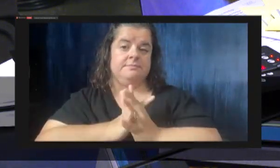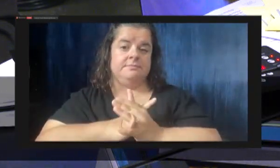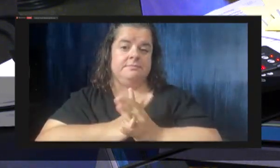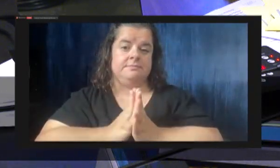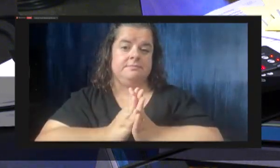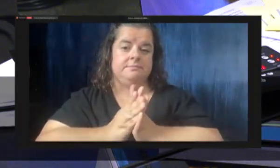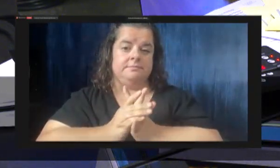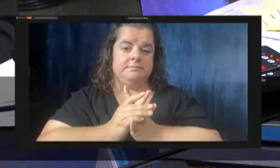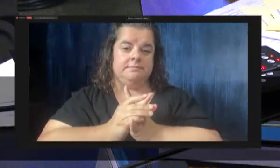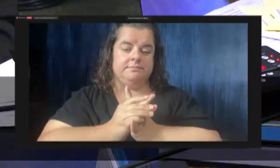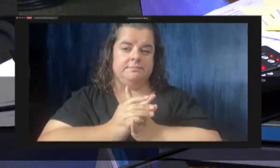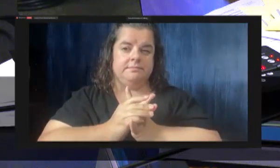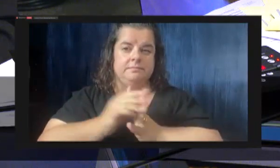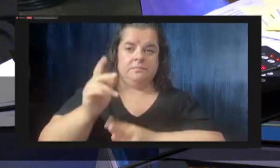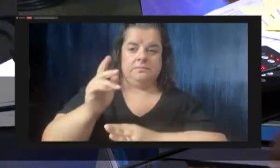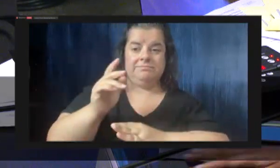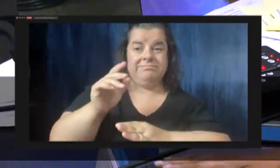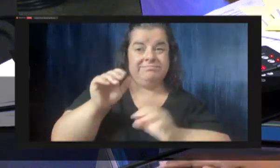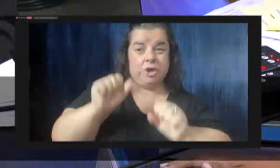You're currently muted.